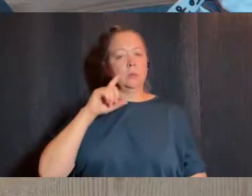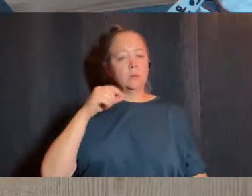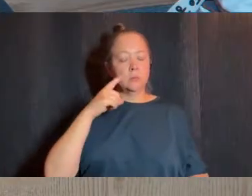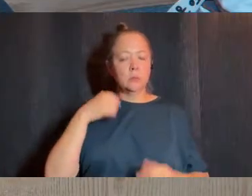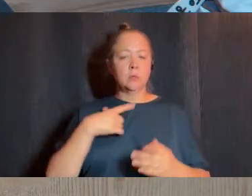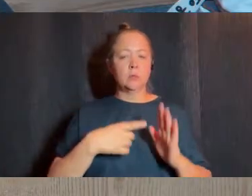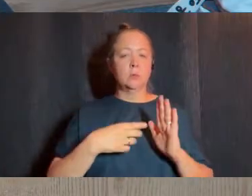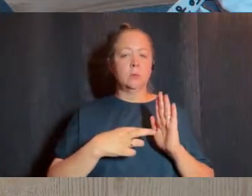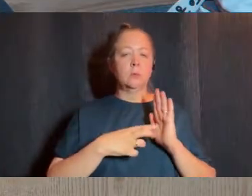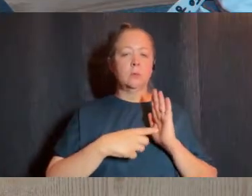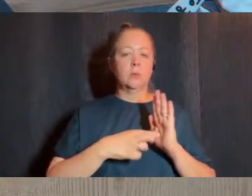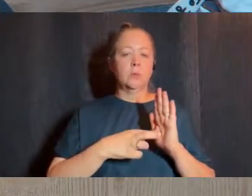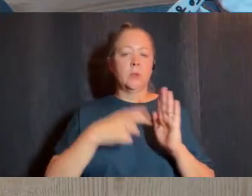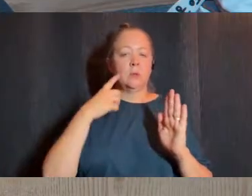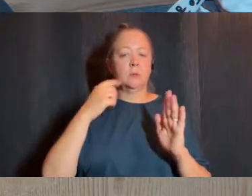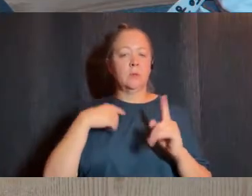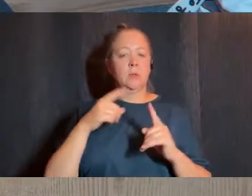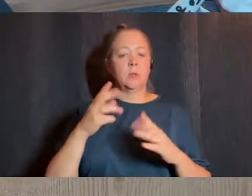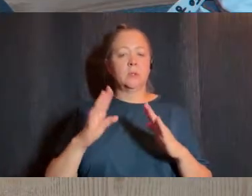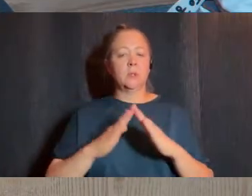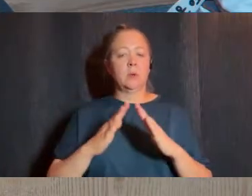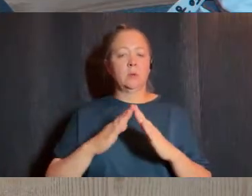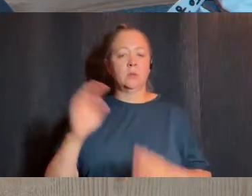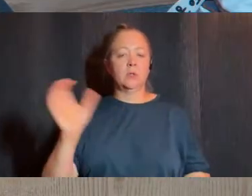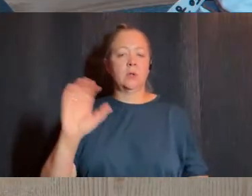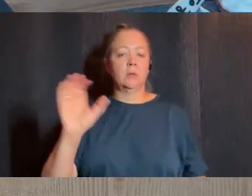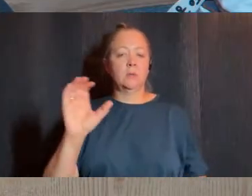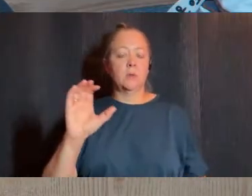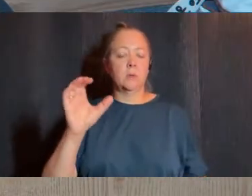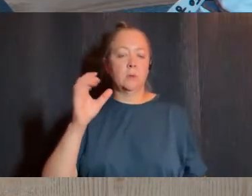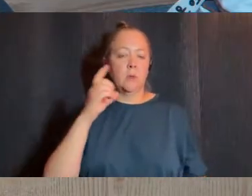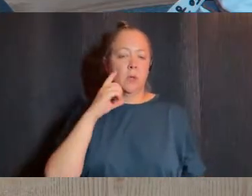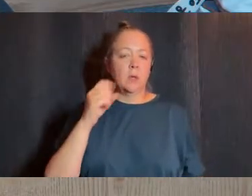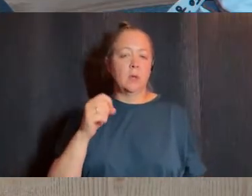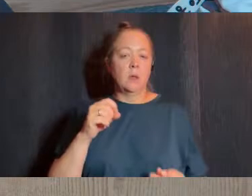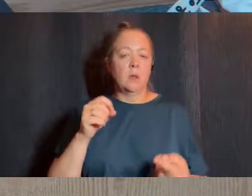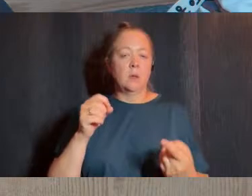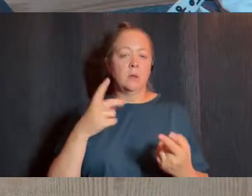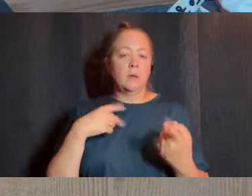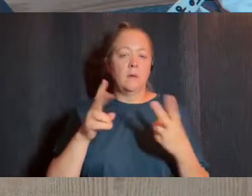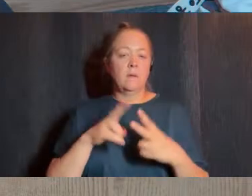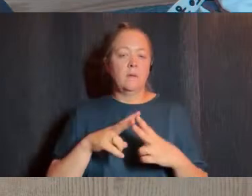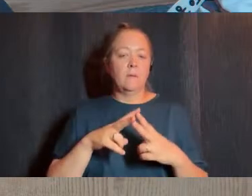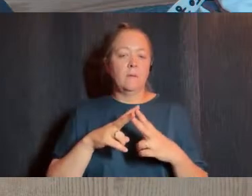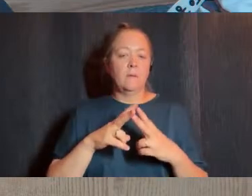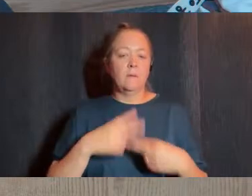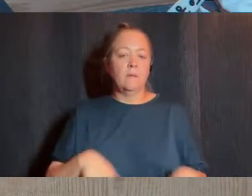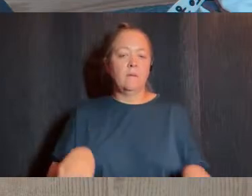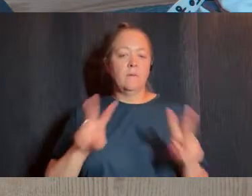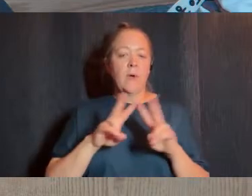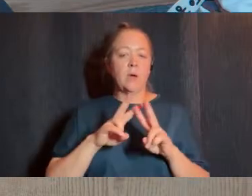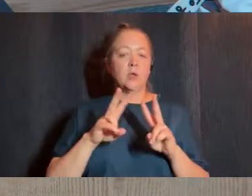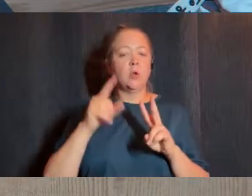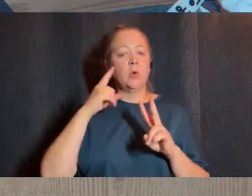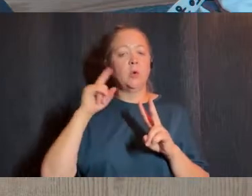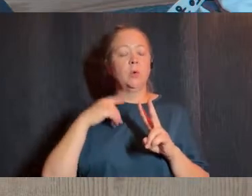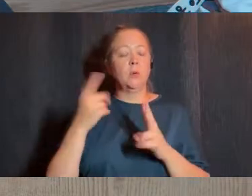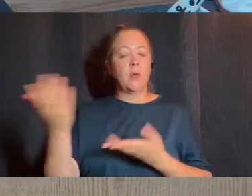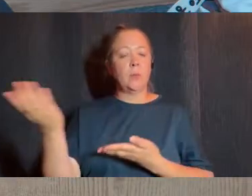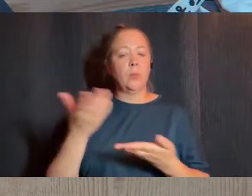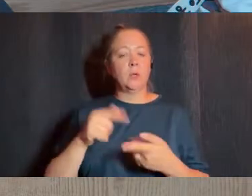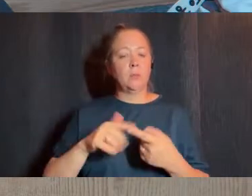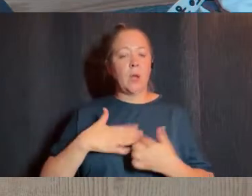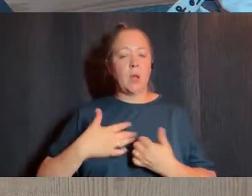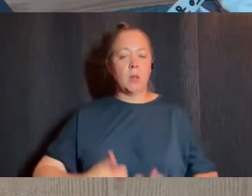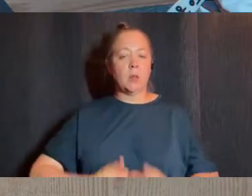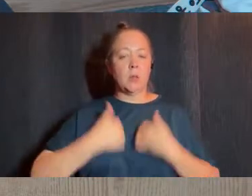years, the value it brings to my life has never been in the title. It is in the work, and it is work that I want to model for my